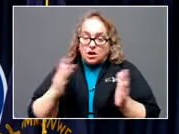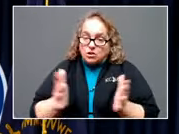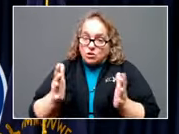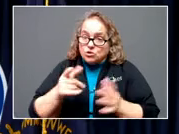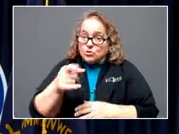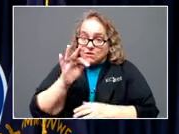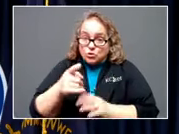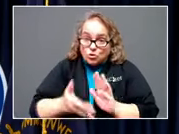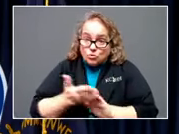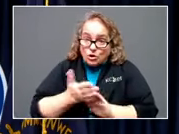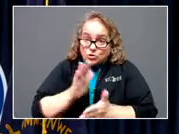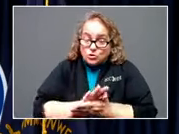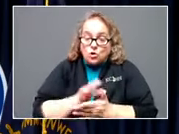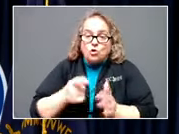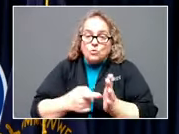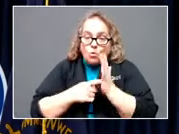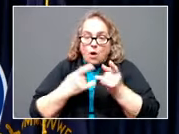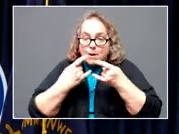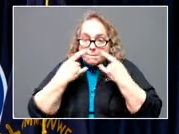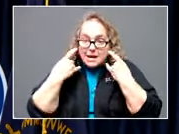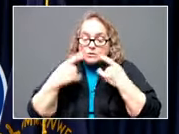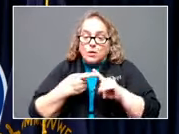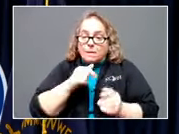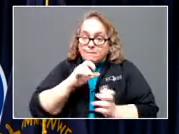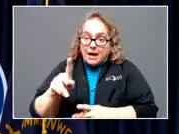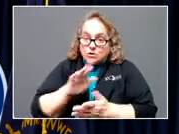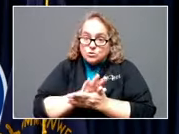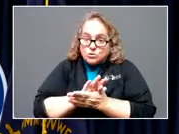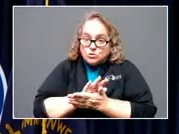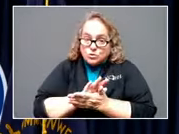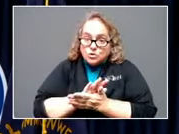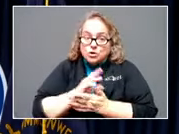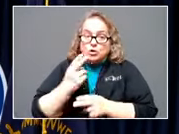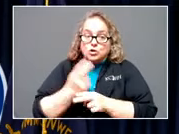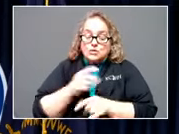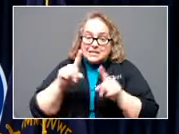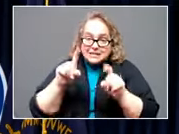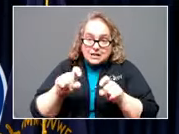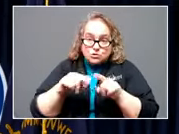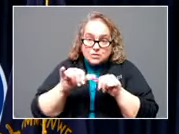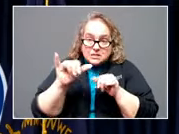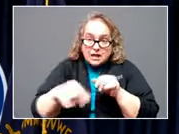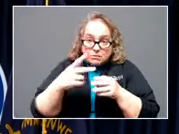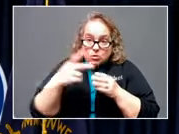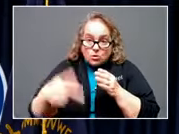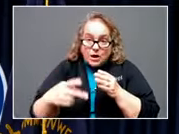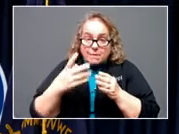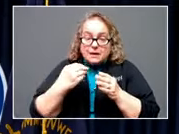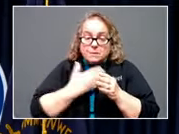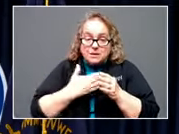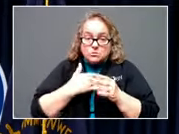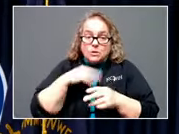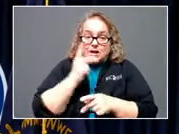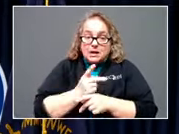require masks when they come back to school after this New Year's break. Use the Test to Stay program. And please, we're going to keep our regular guidance up